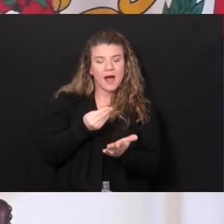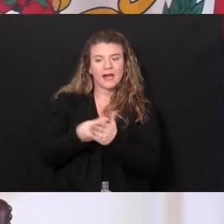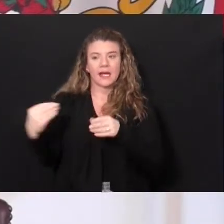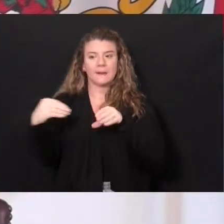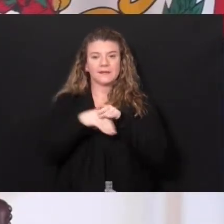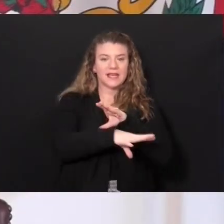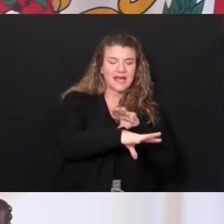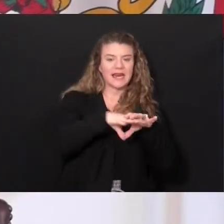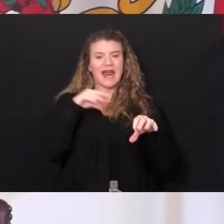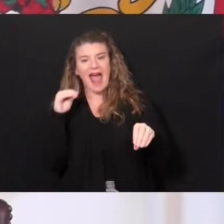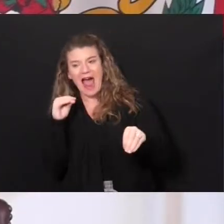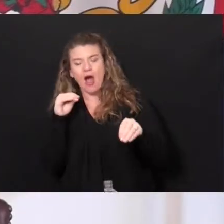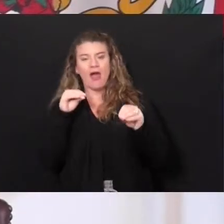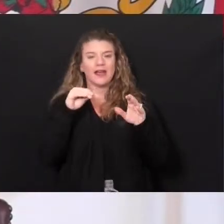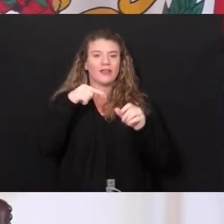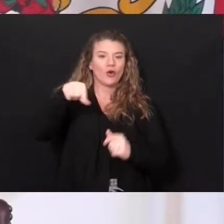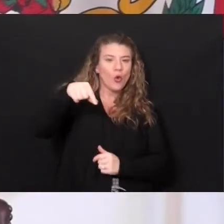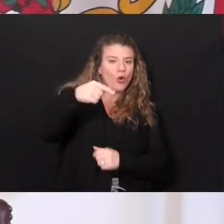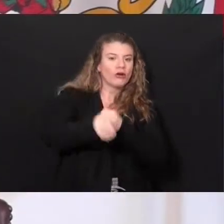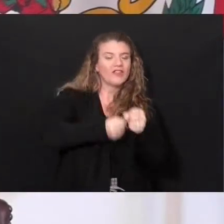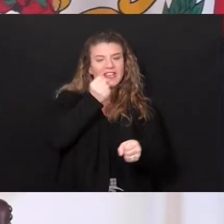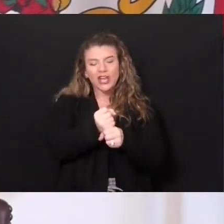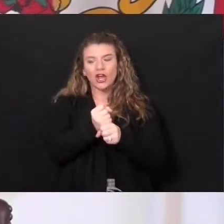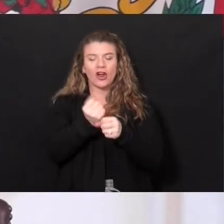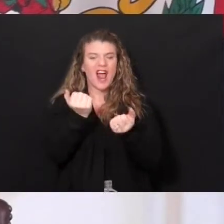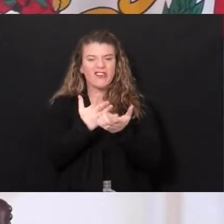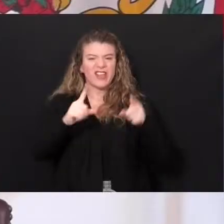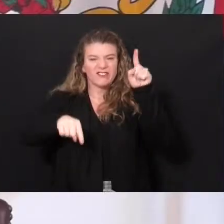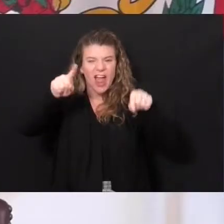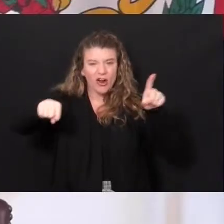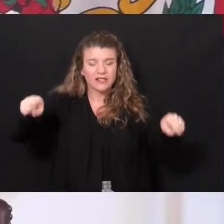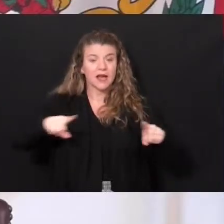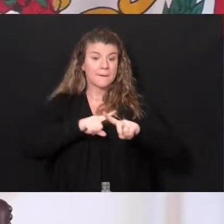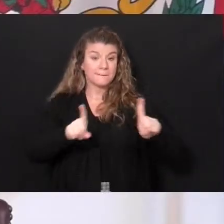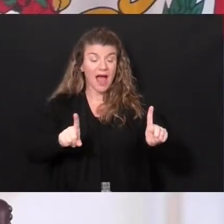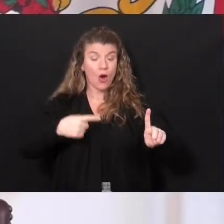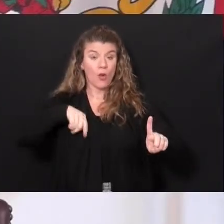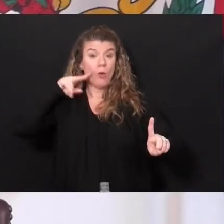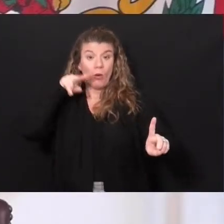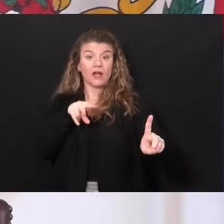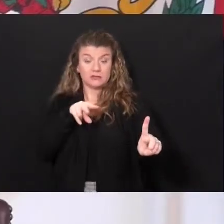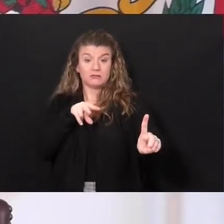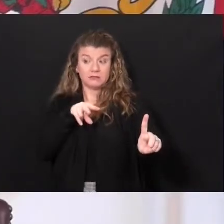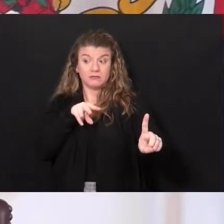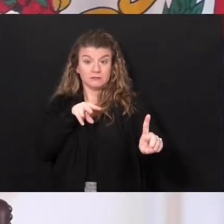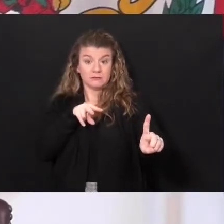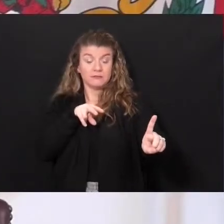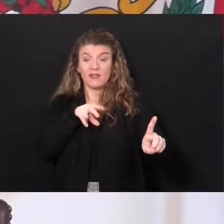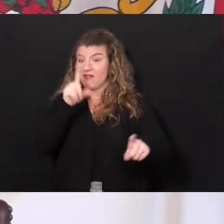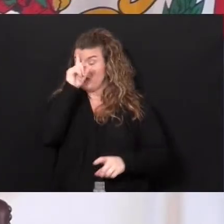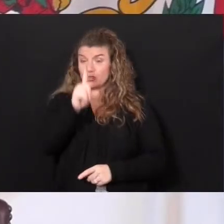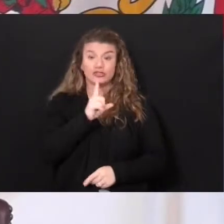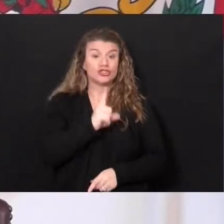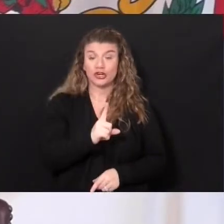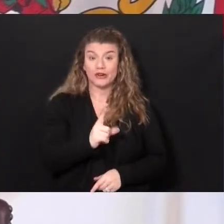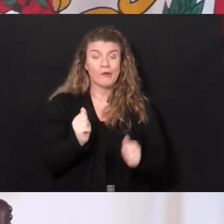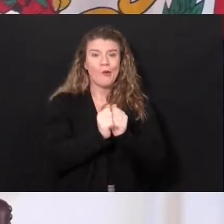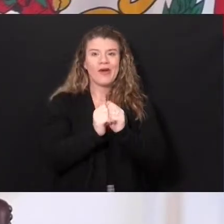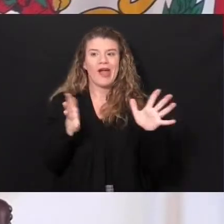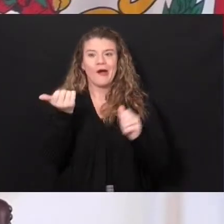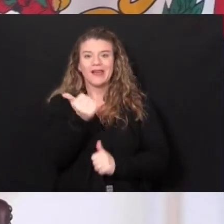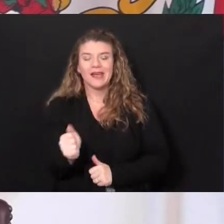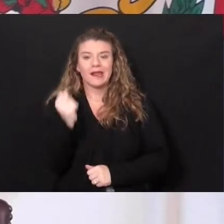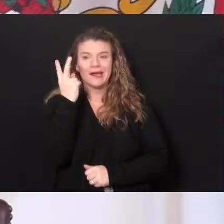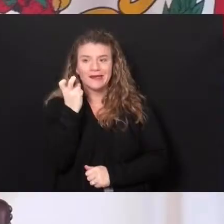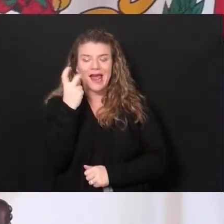during the quarter of the year and all that kind of stuff. But we'll continue to watch it. But absolutely, without any question, we